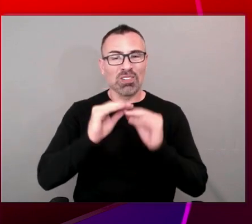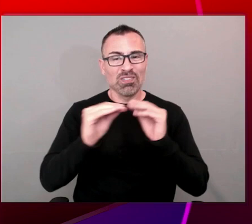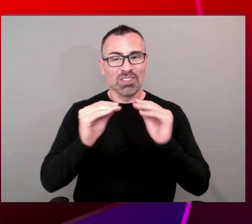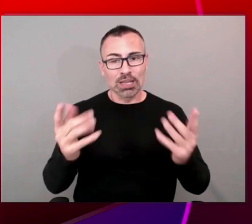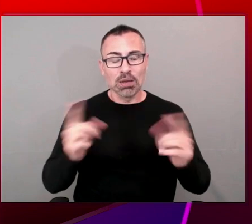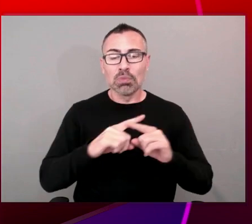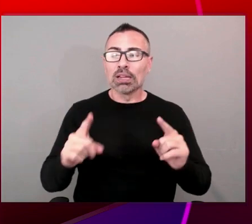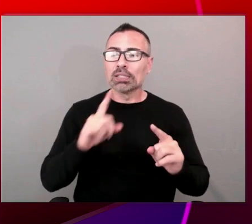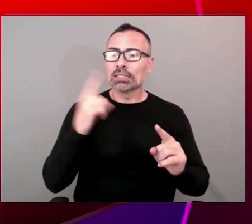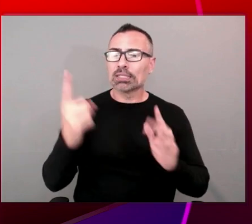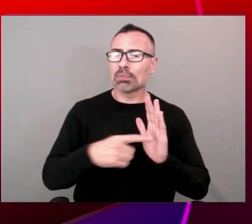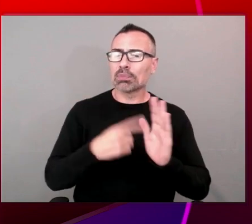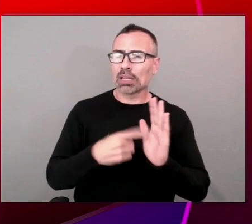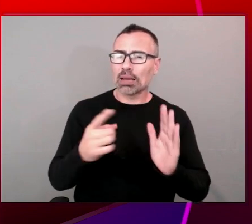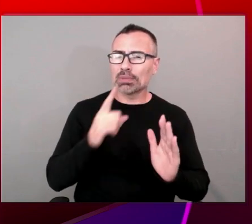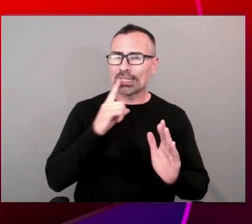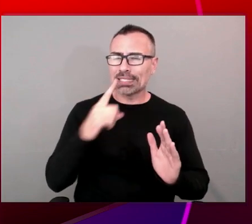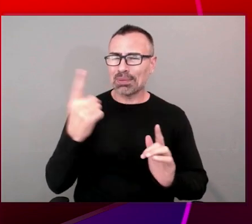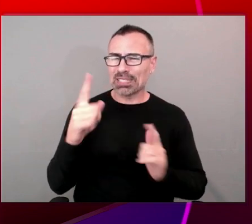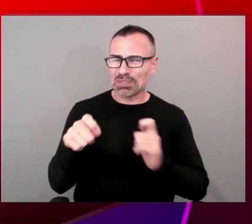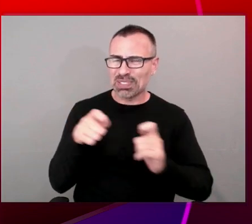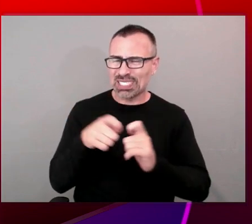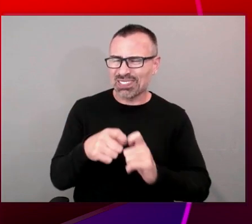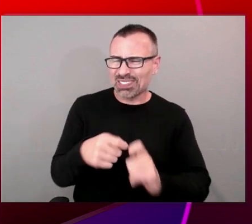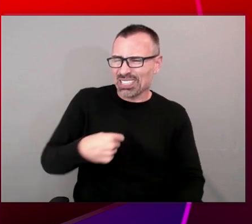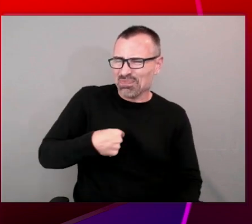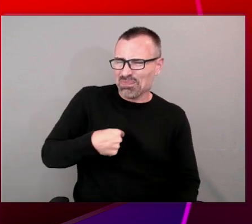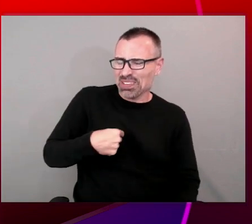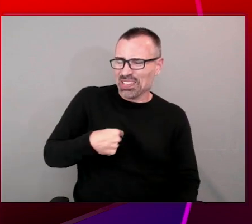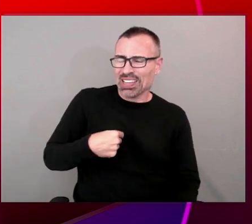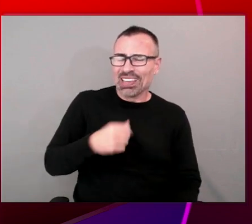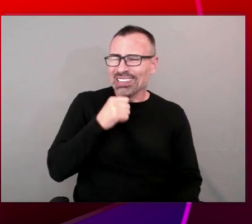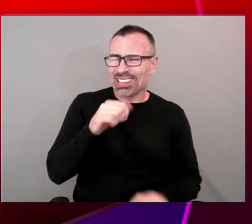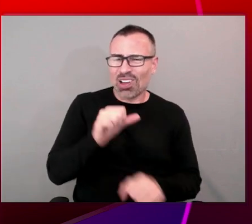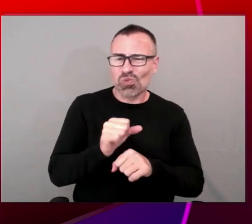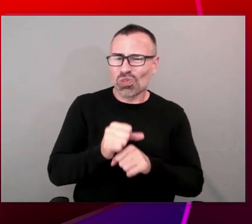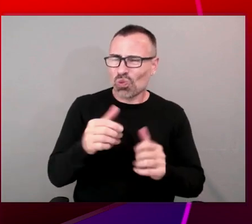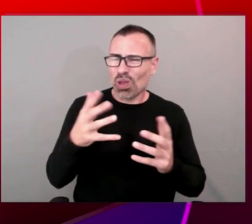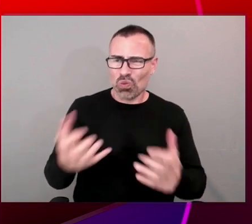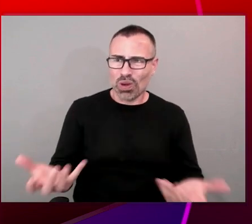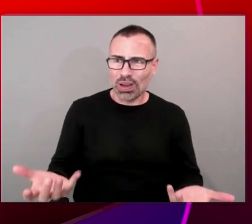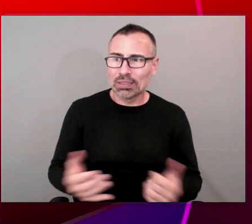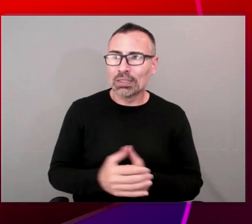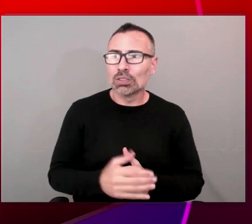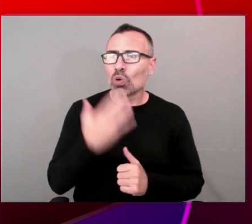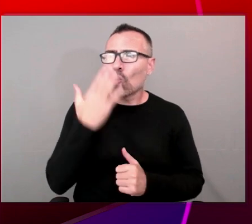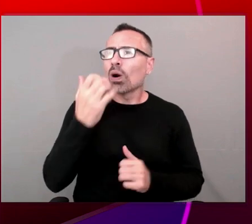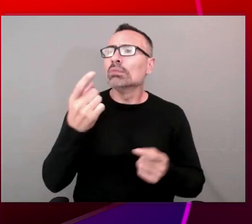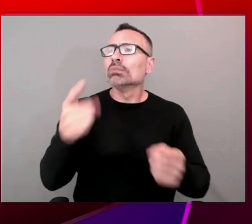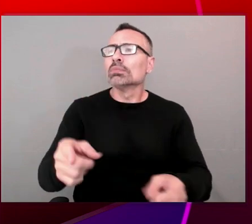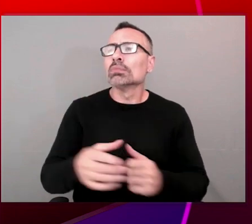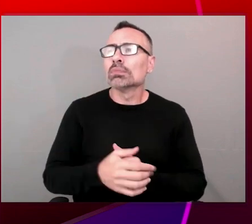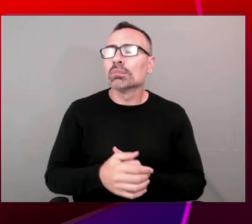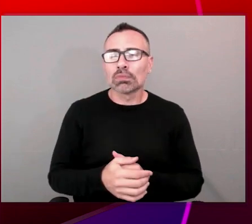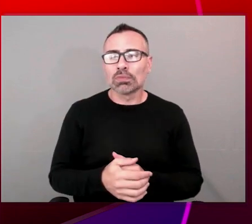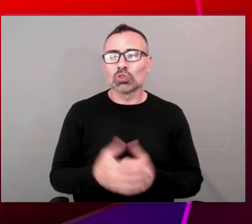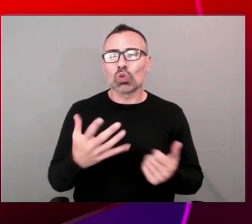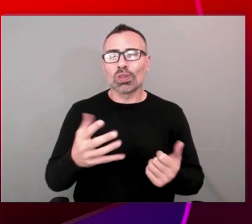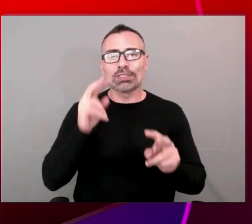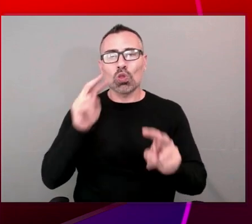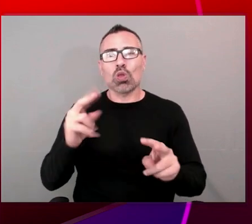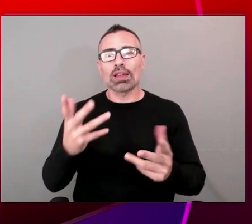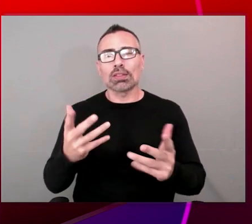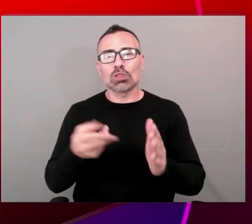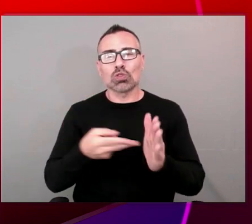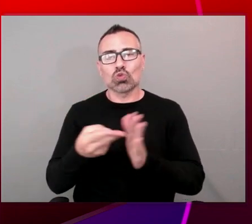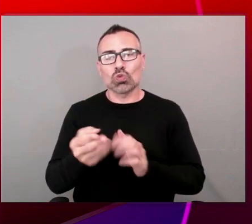to do something very specific and it's not working exactly as I thought. So why is that? Let's uncover the truth. I think